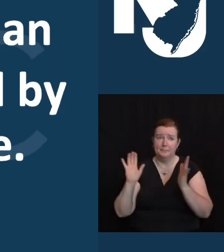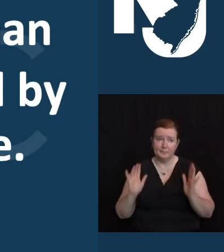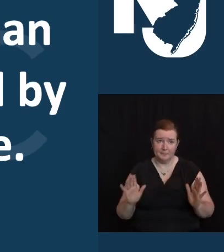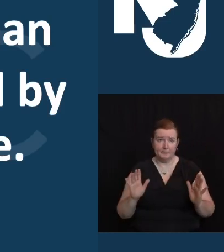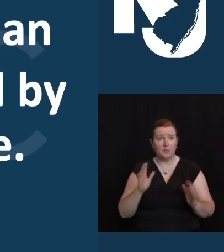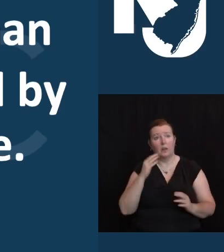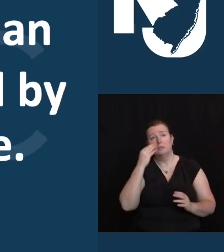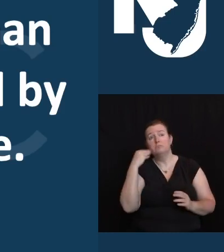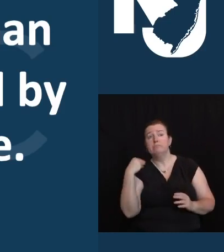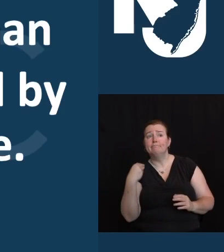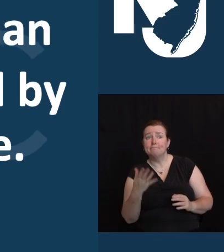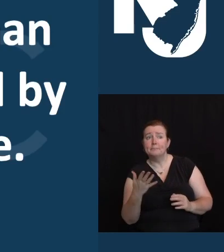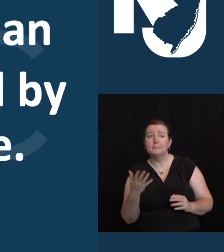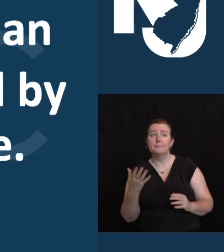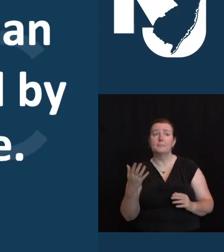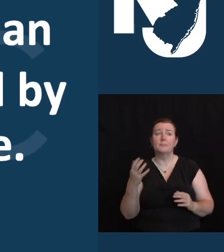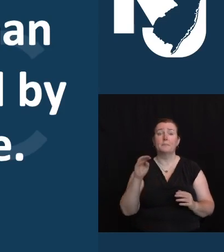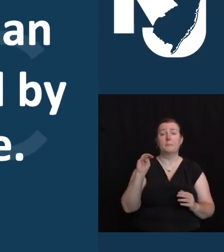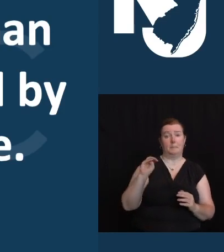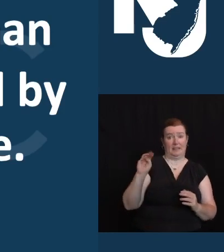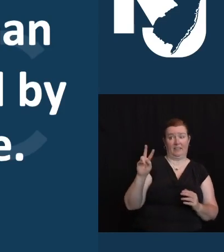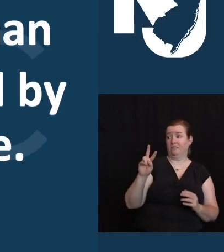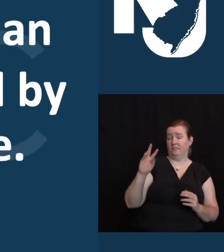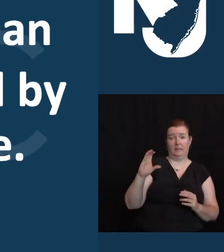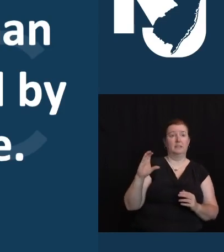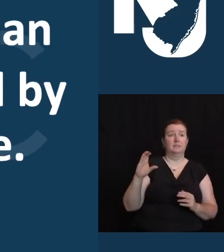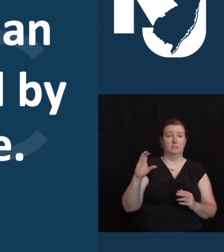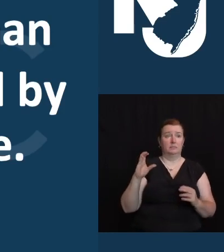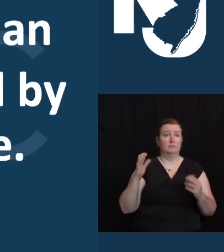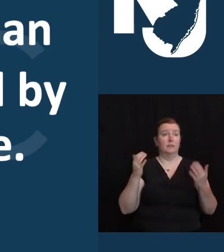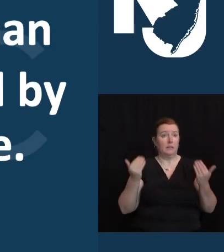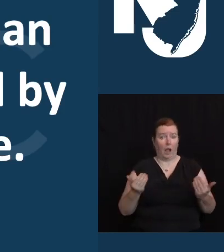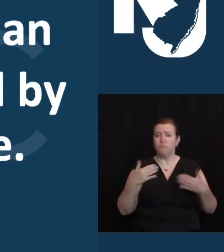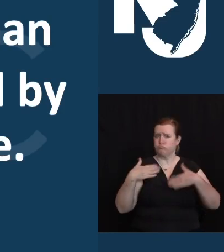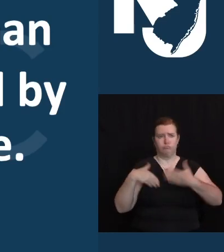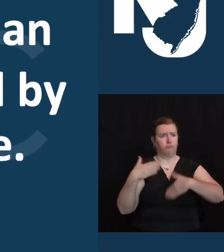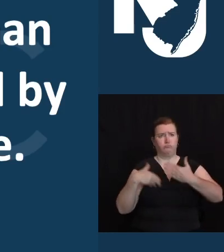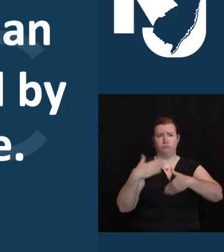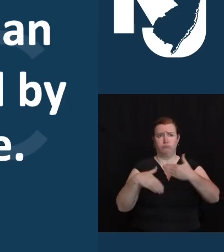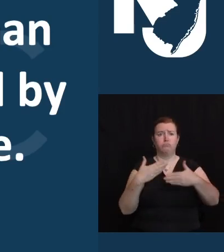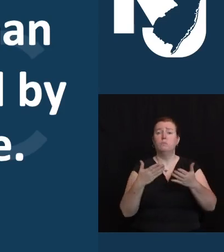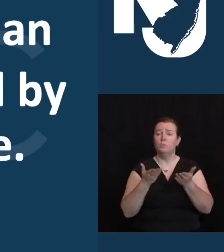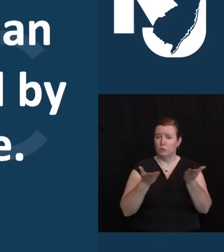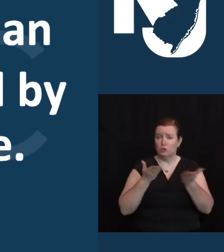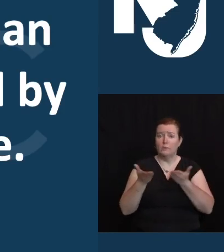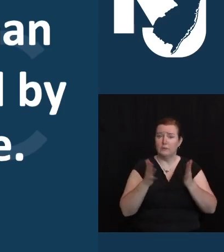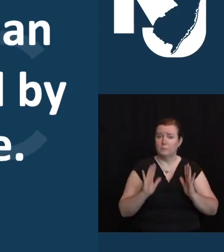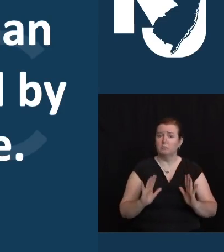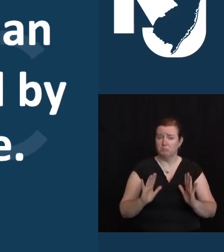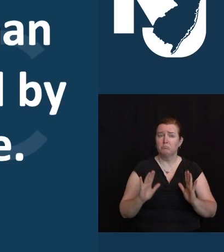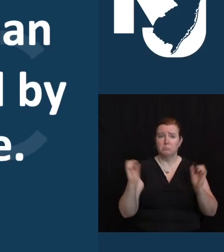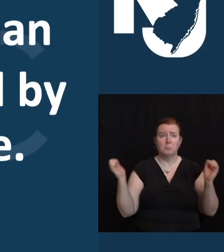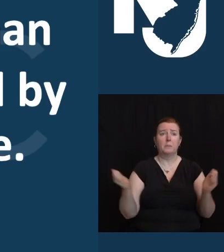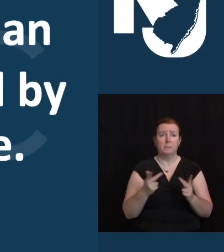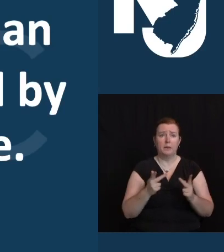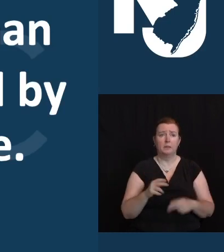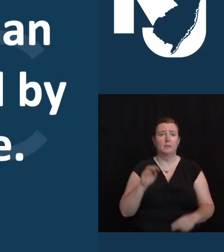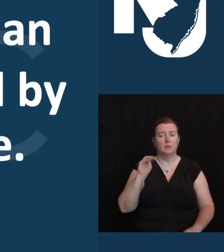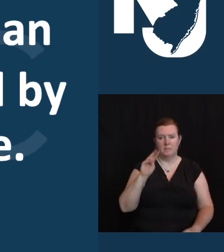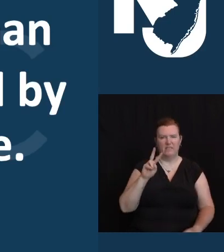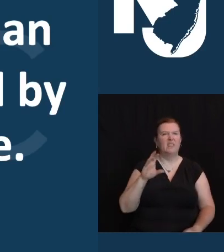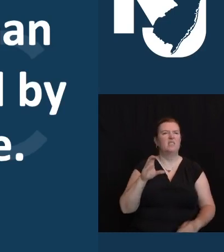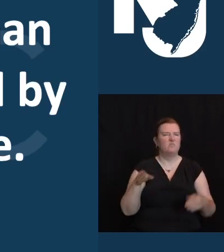with the restoration of services at the Motor Vehicle Commission. The MVC's agencies were closed for